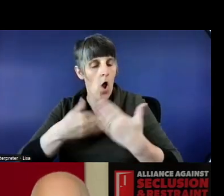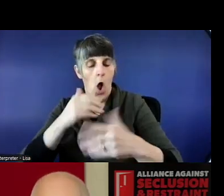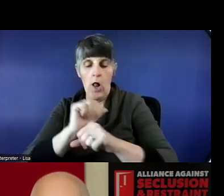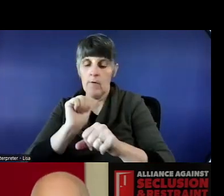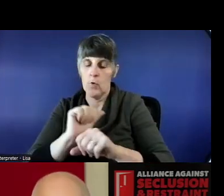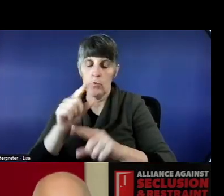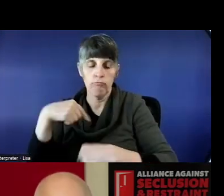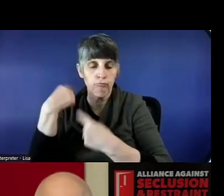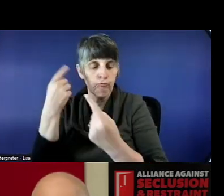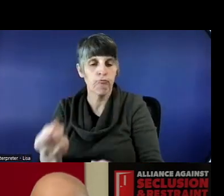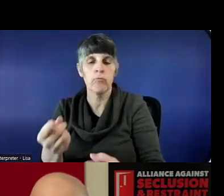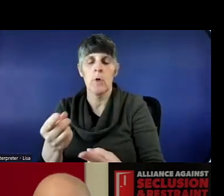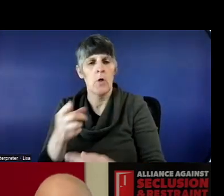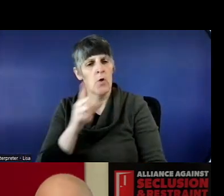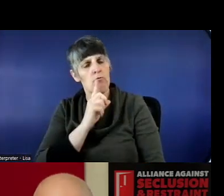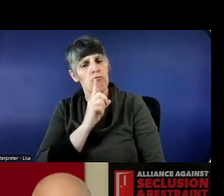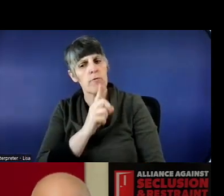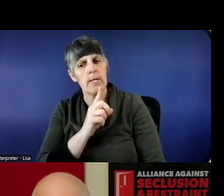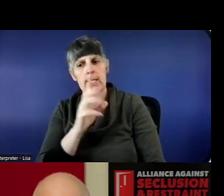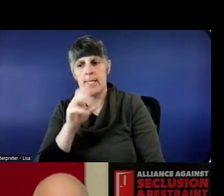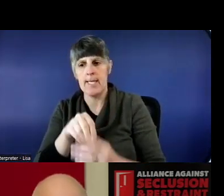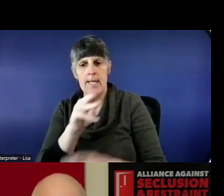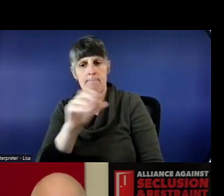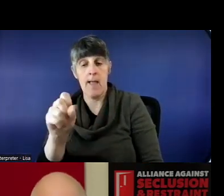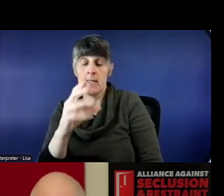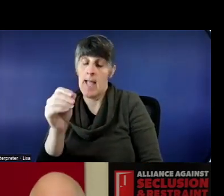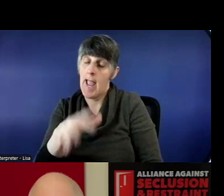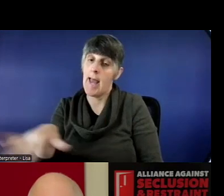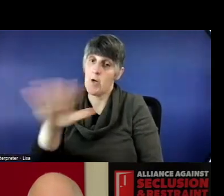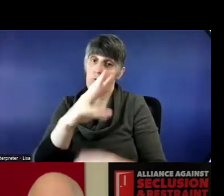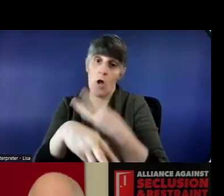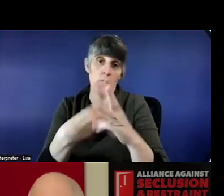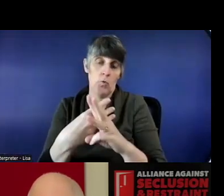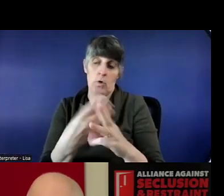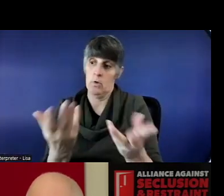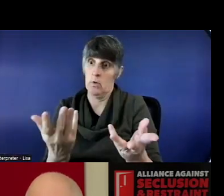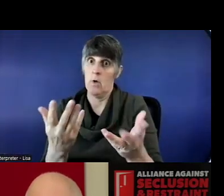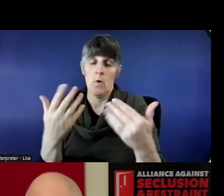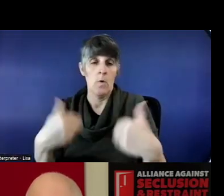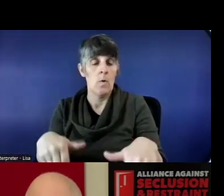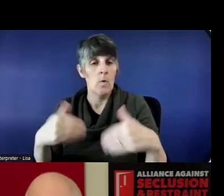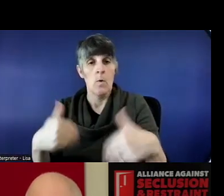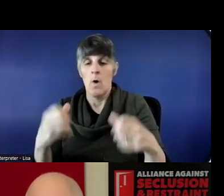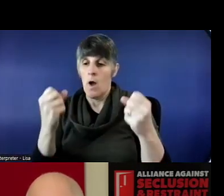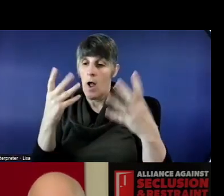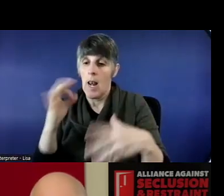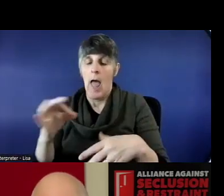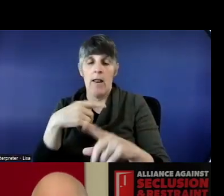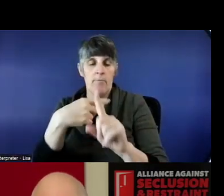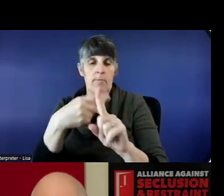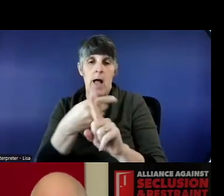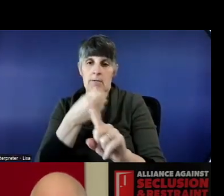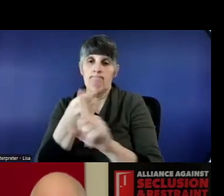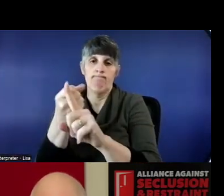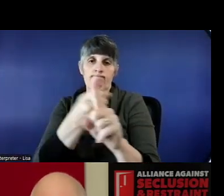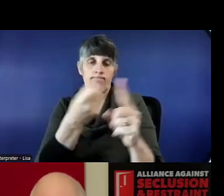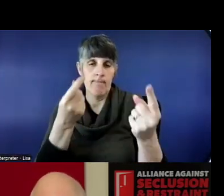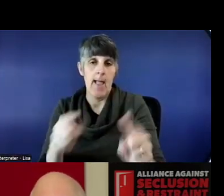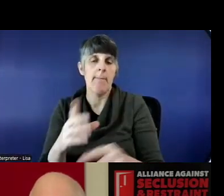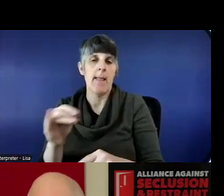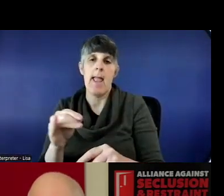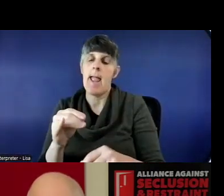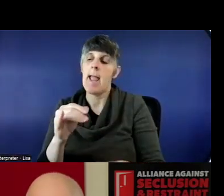done really in Massachusetts and across the world. I mean, there's a lot of positive things that are happening, and